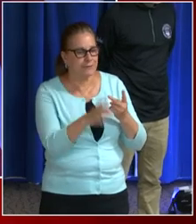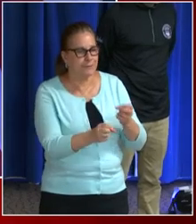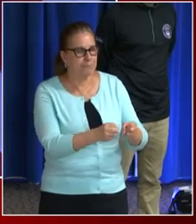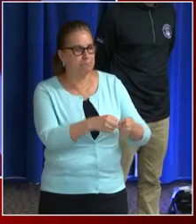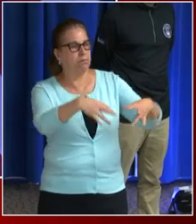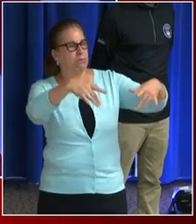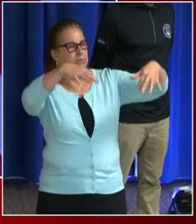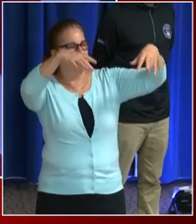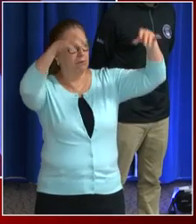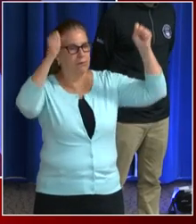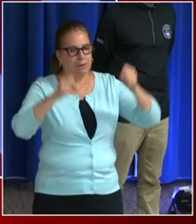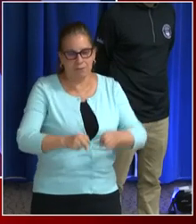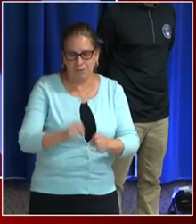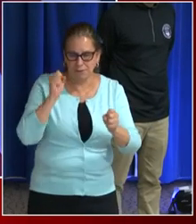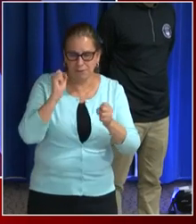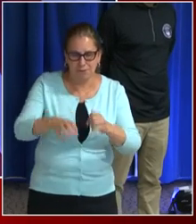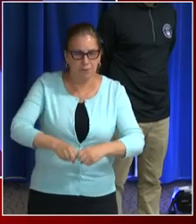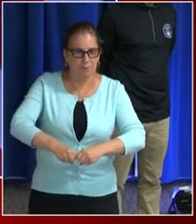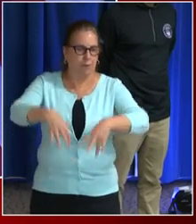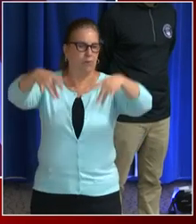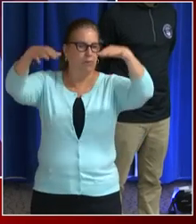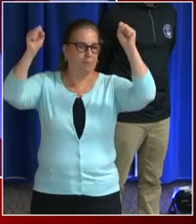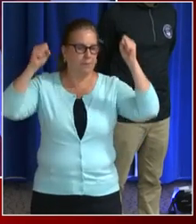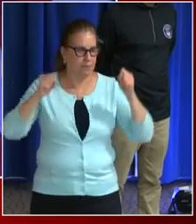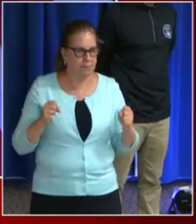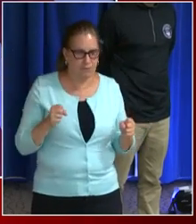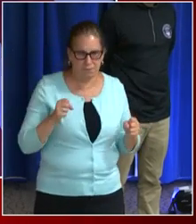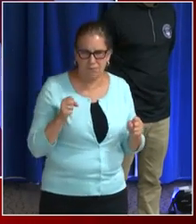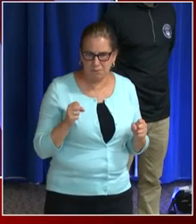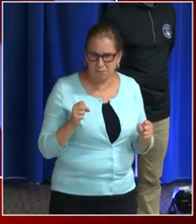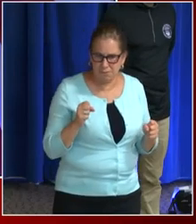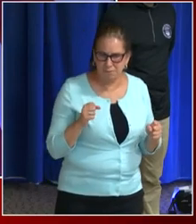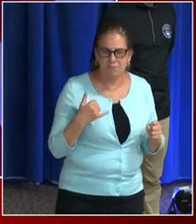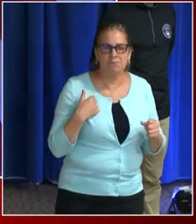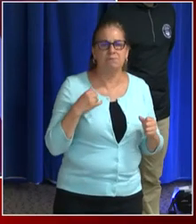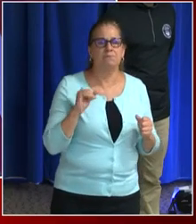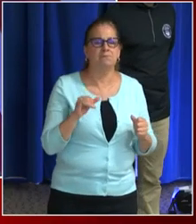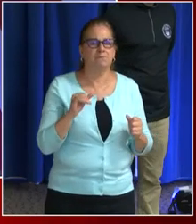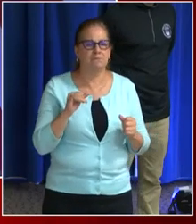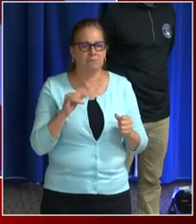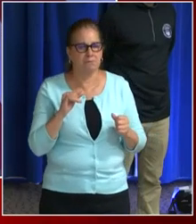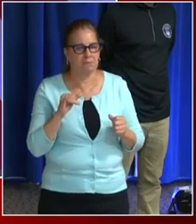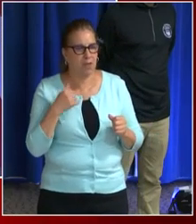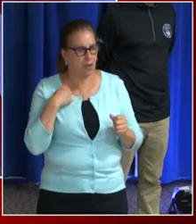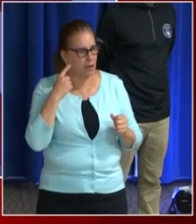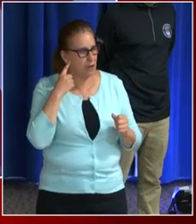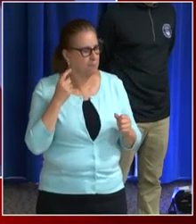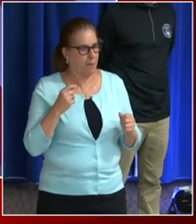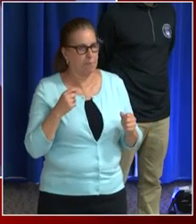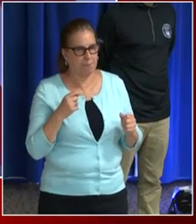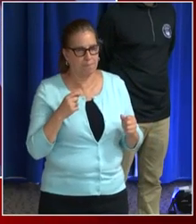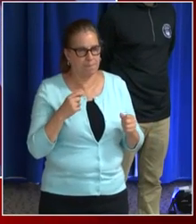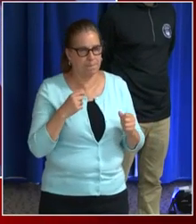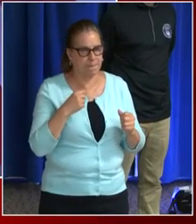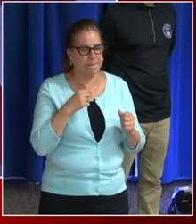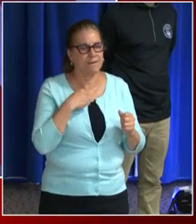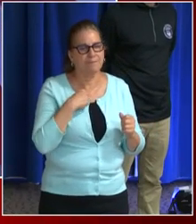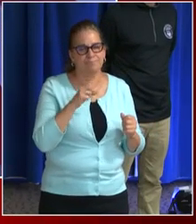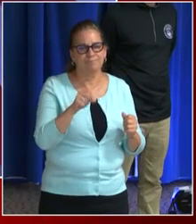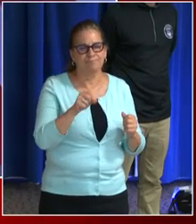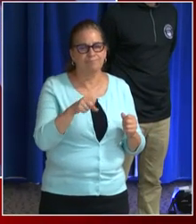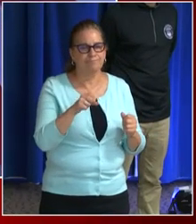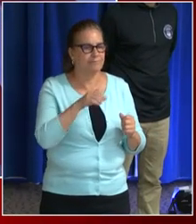know sometimes I was reading along that people say, I heard a bang, I heard a pop, and that's not necessarily a